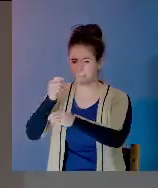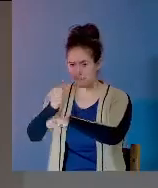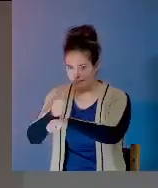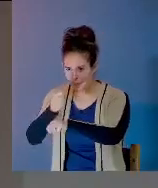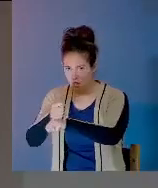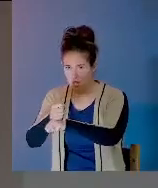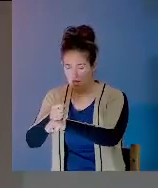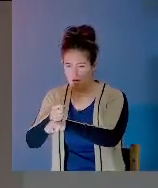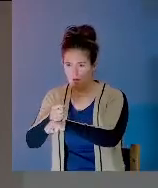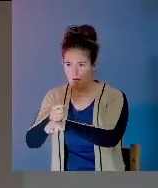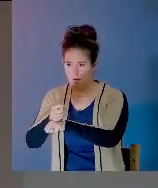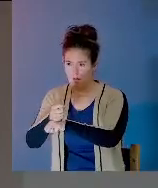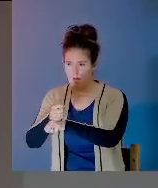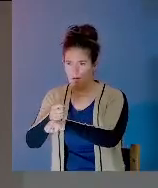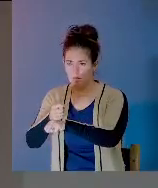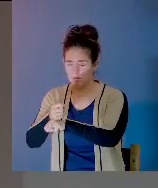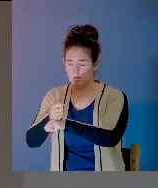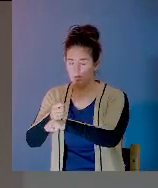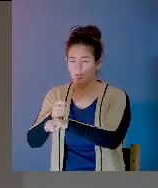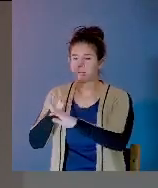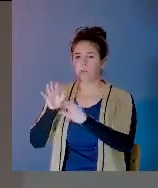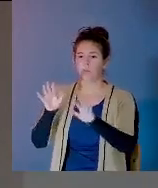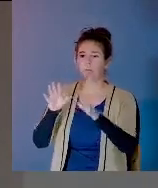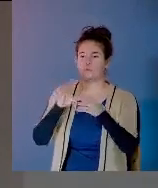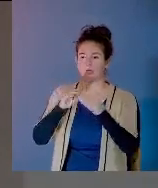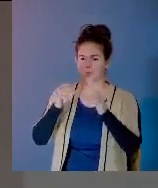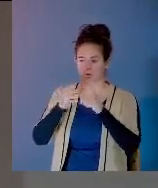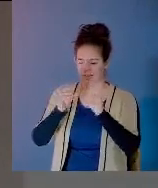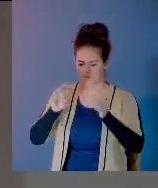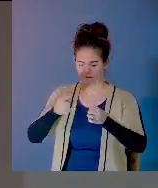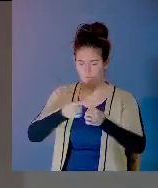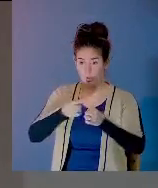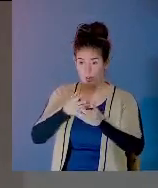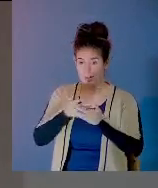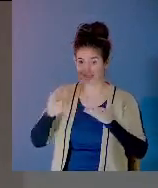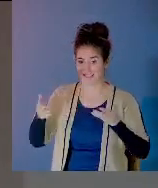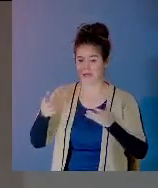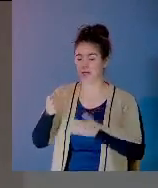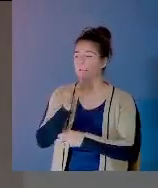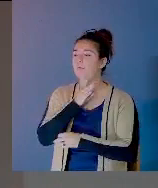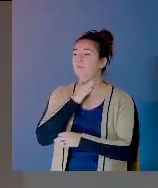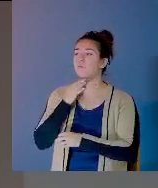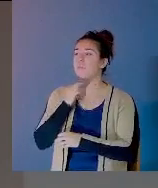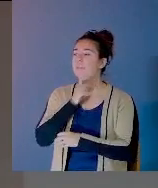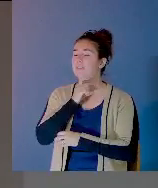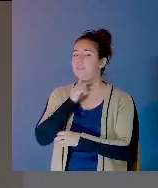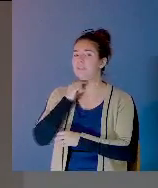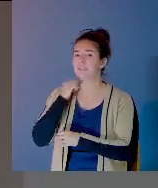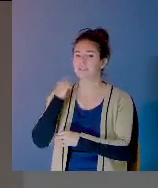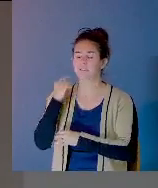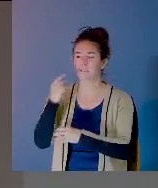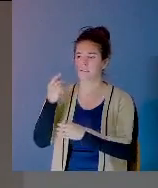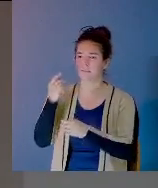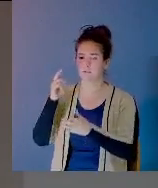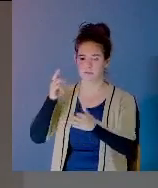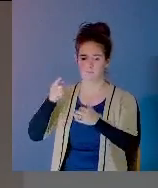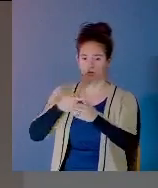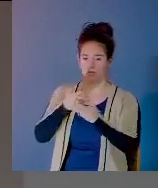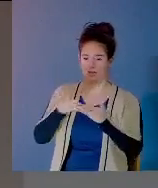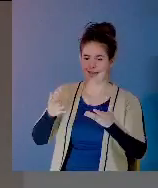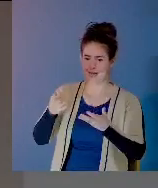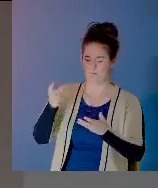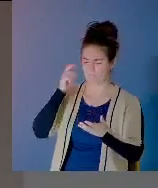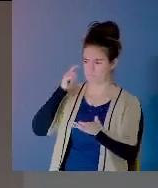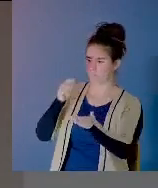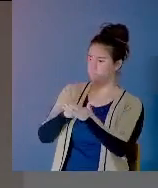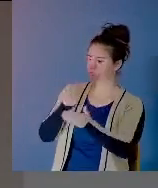the very, very first thing that the priests would see as they would make their way into the outer court was this altar known